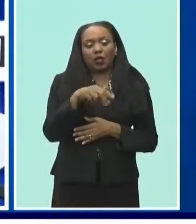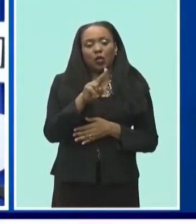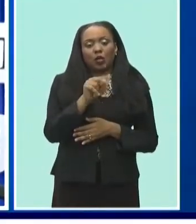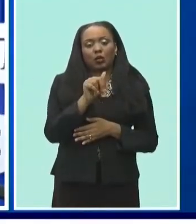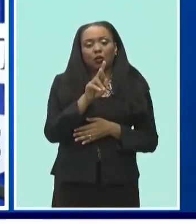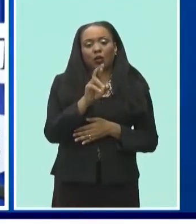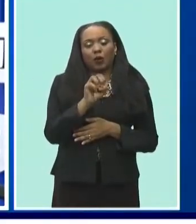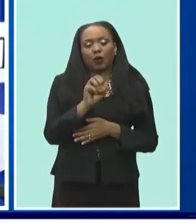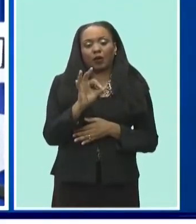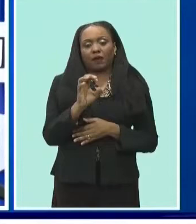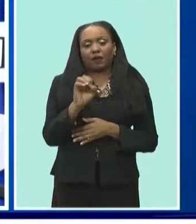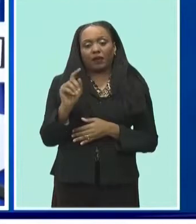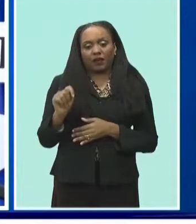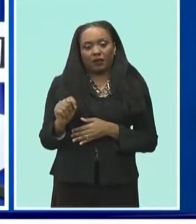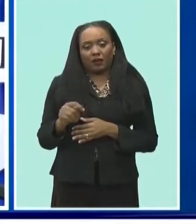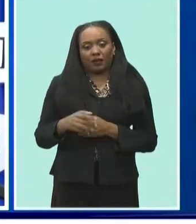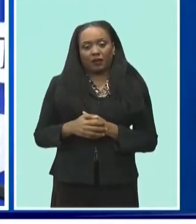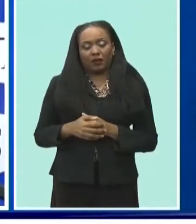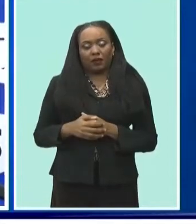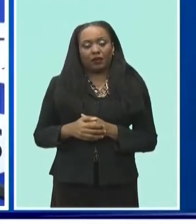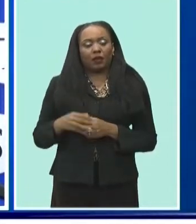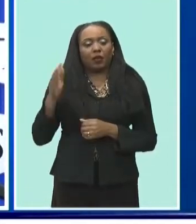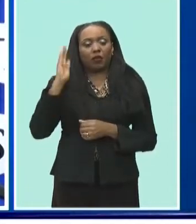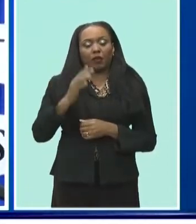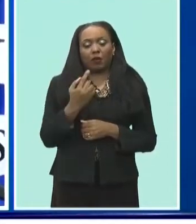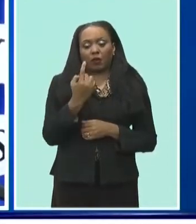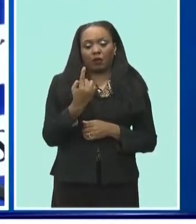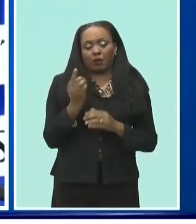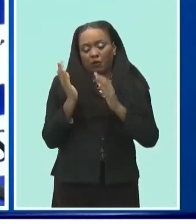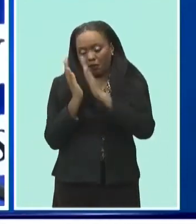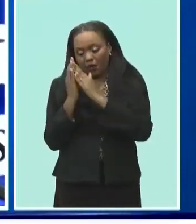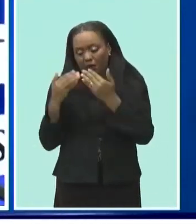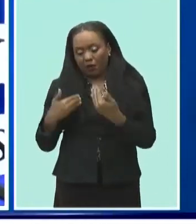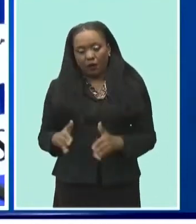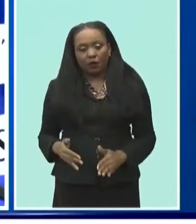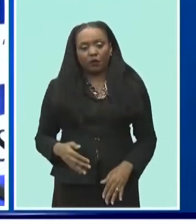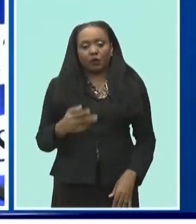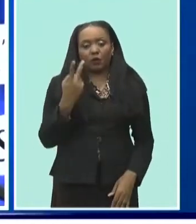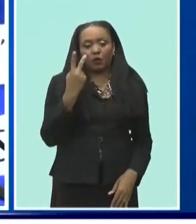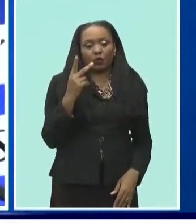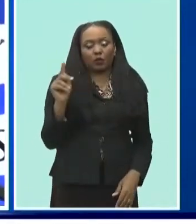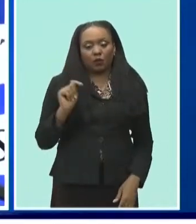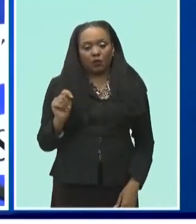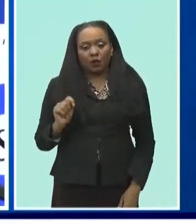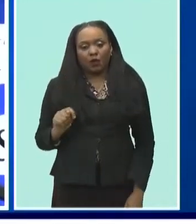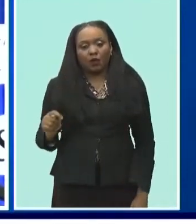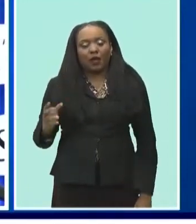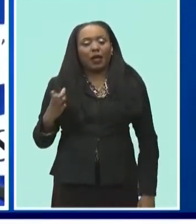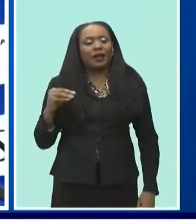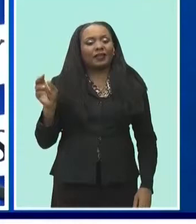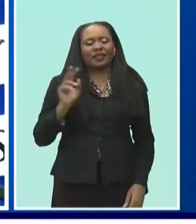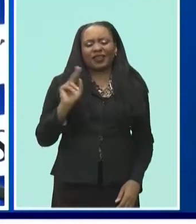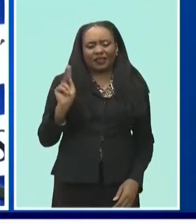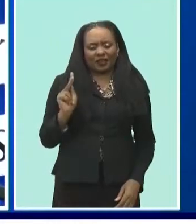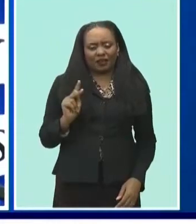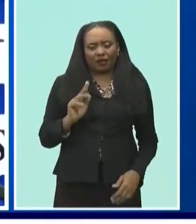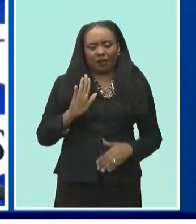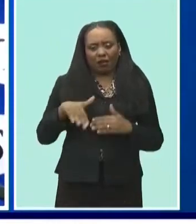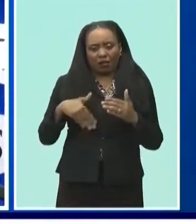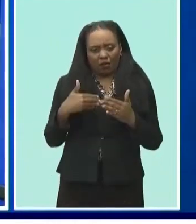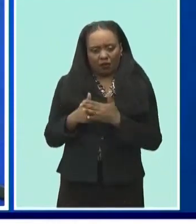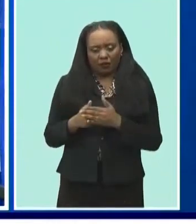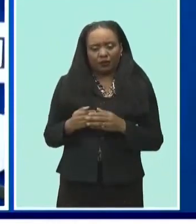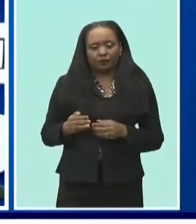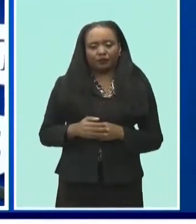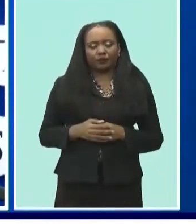will consist of 16 single bedrooms, 2 bathrooms, and 2 living kitchen areas with an